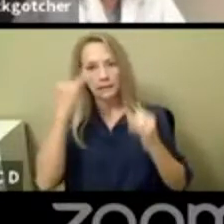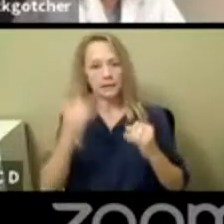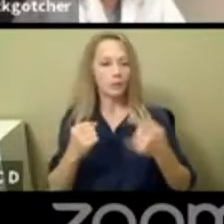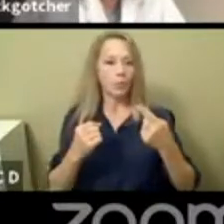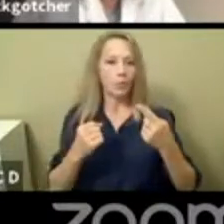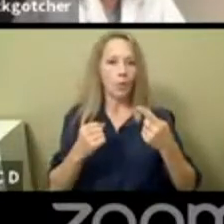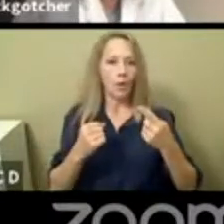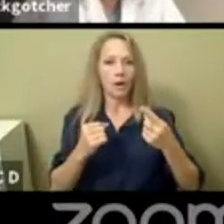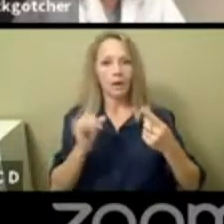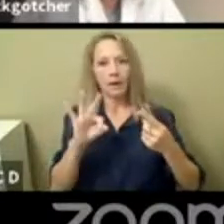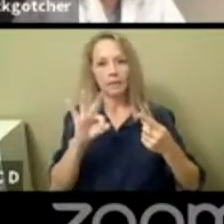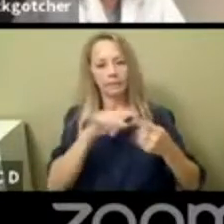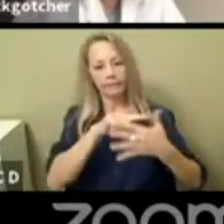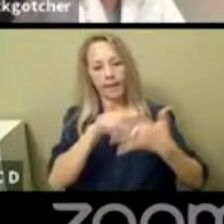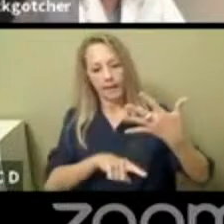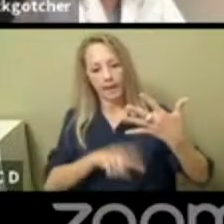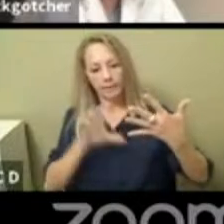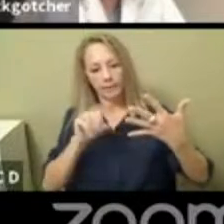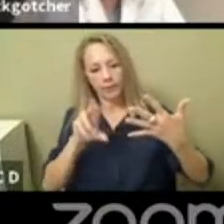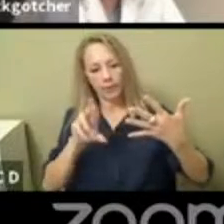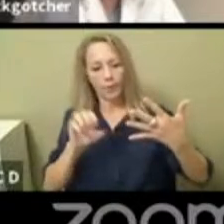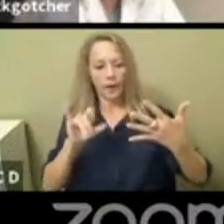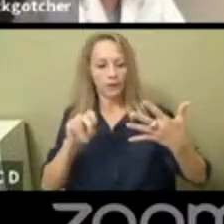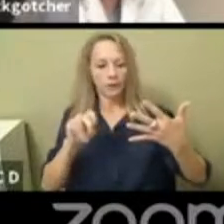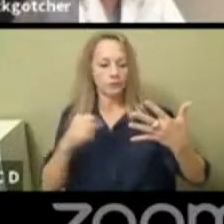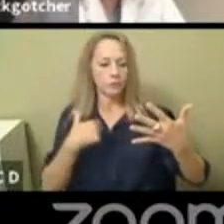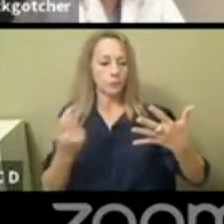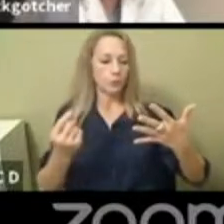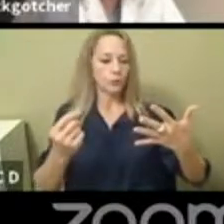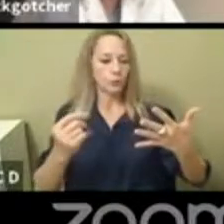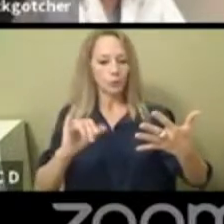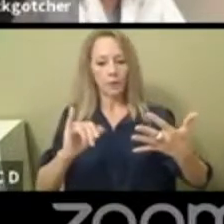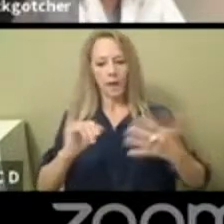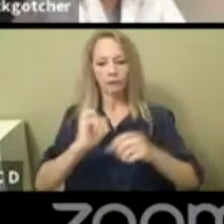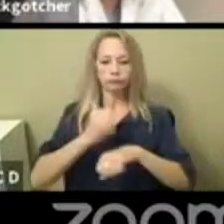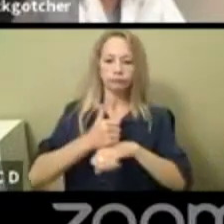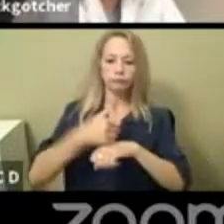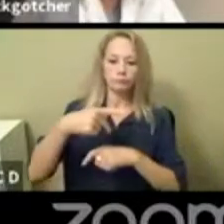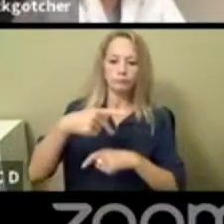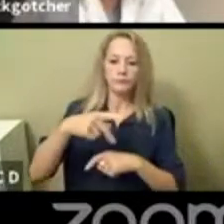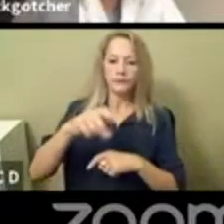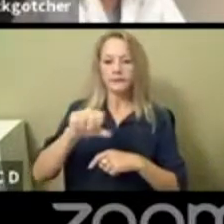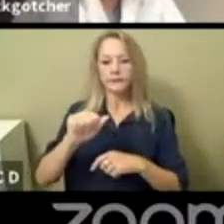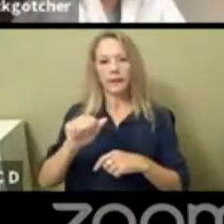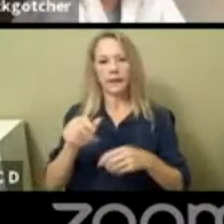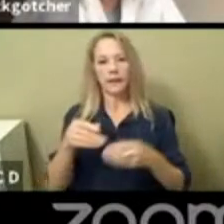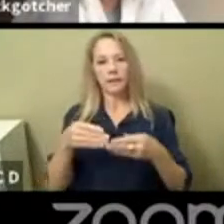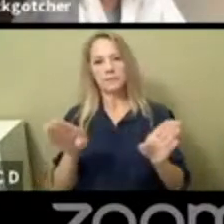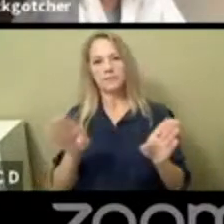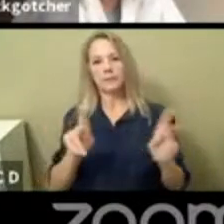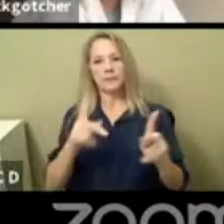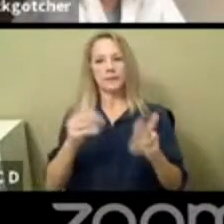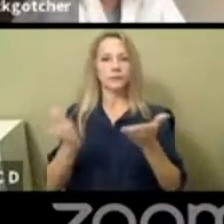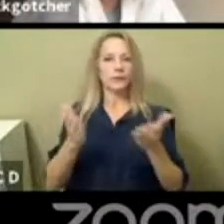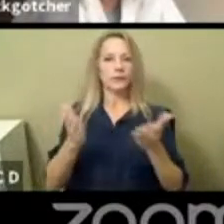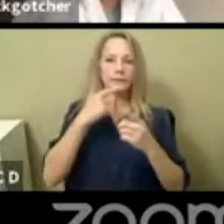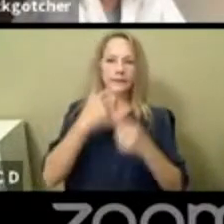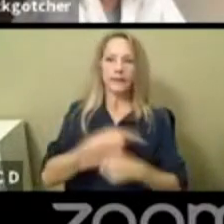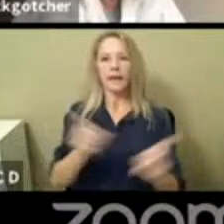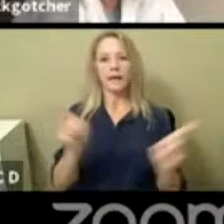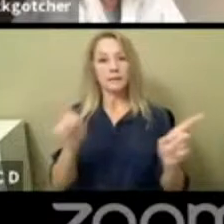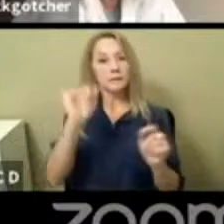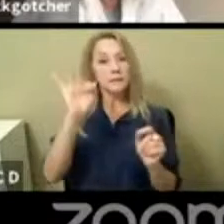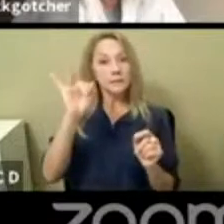to really emphasize and create some kind of PSA, so to speak. As long as we follow